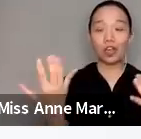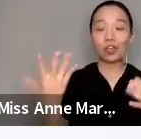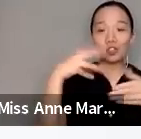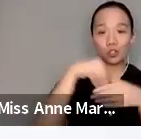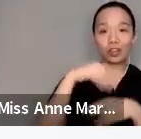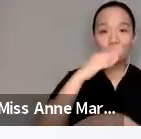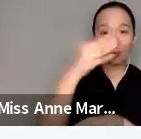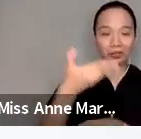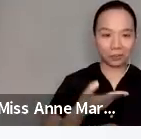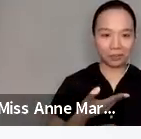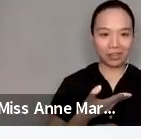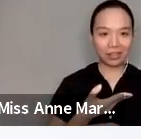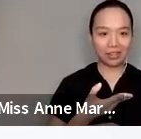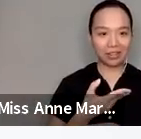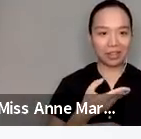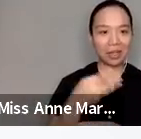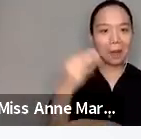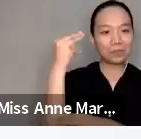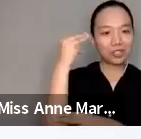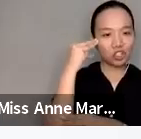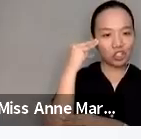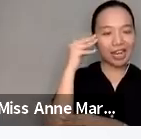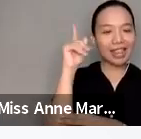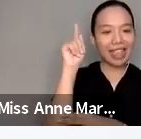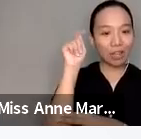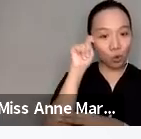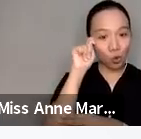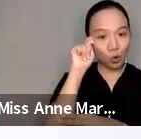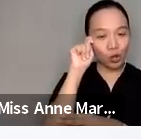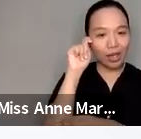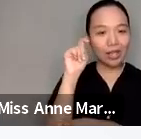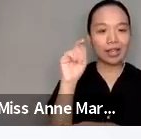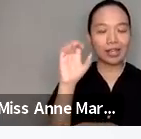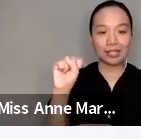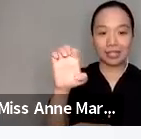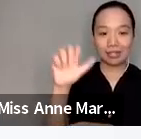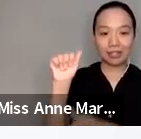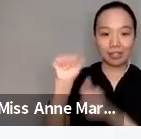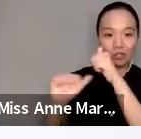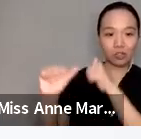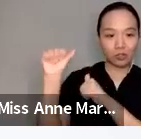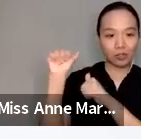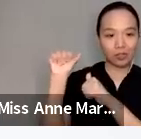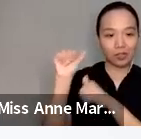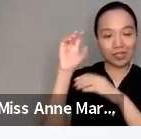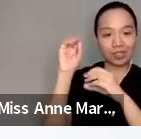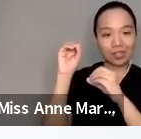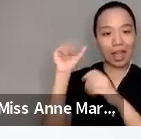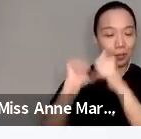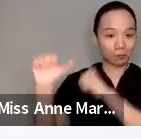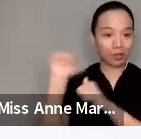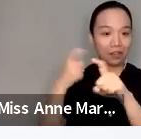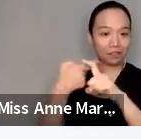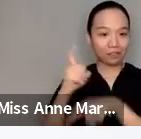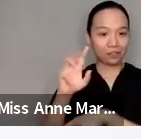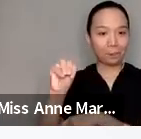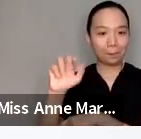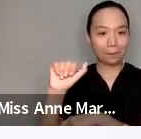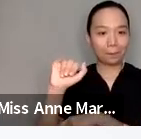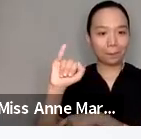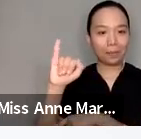in welcoming Mr. Teguh Ramdhani, C Teacher alumni from the Majalengka University,